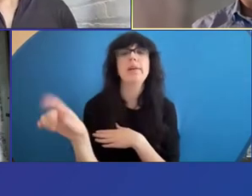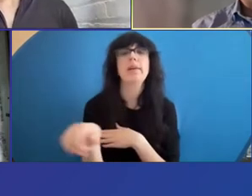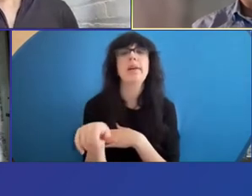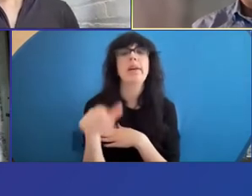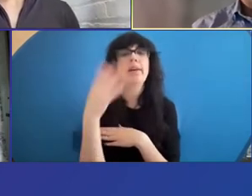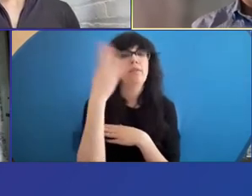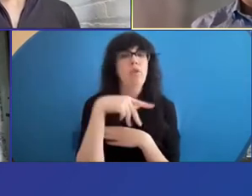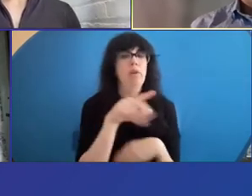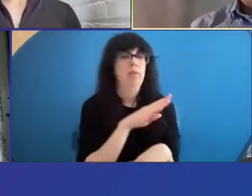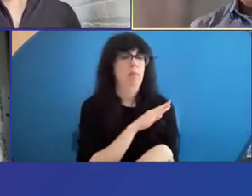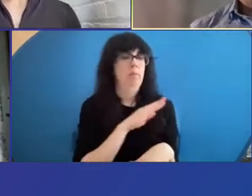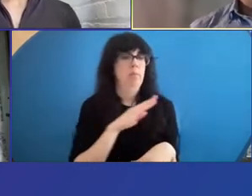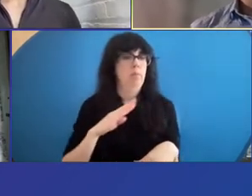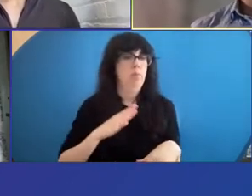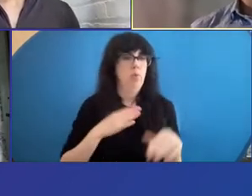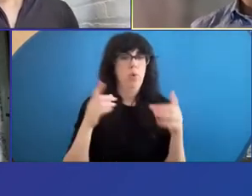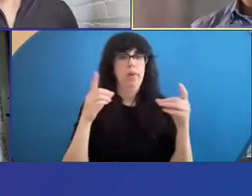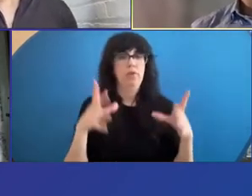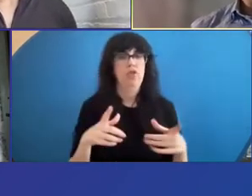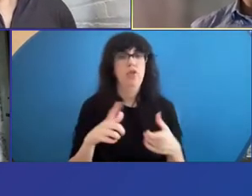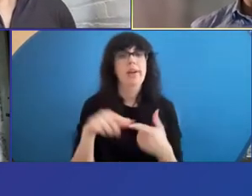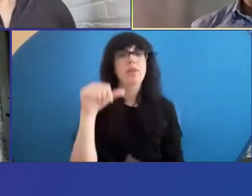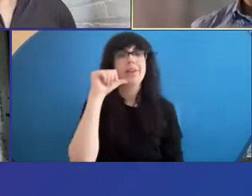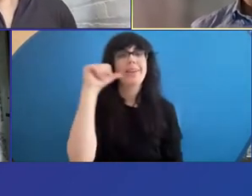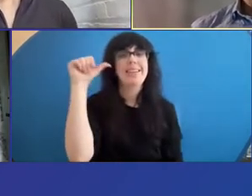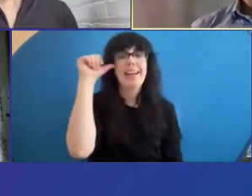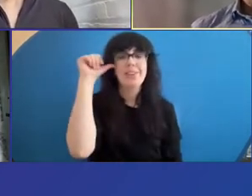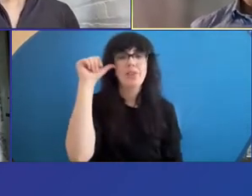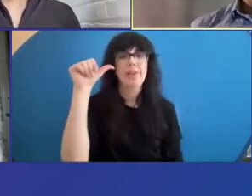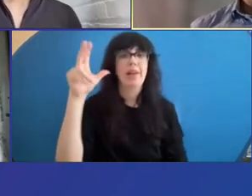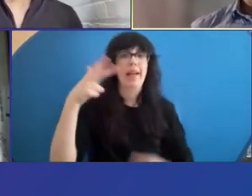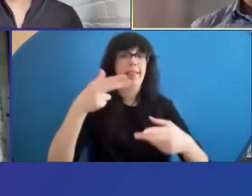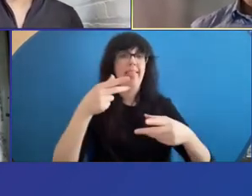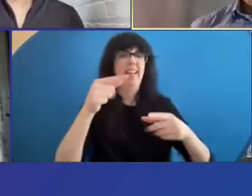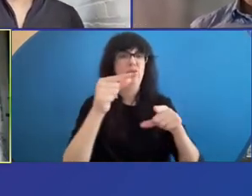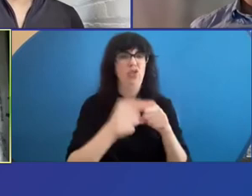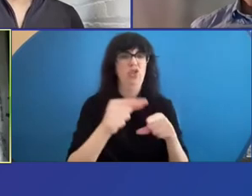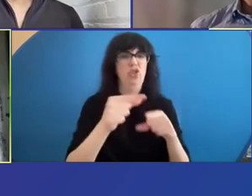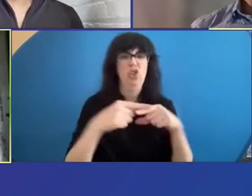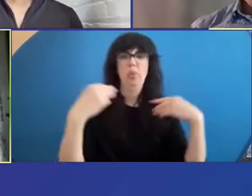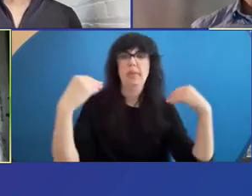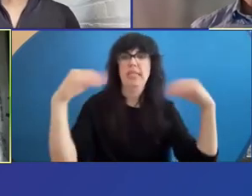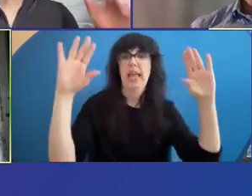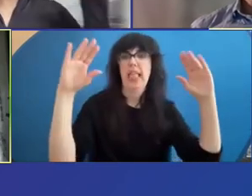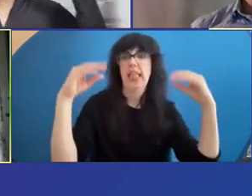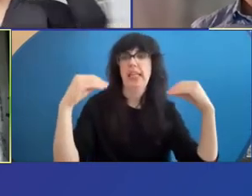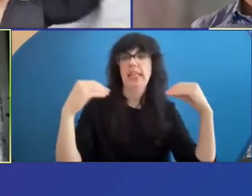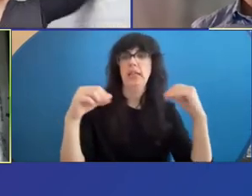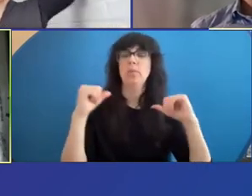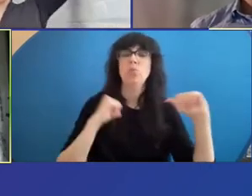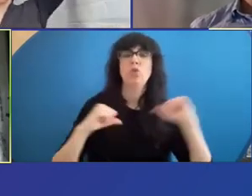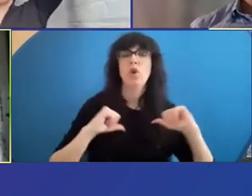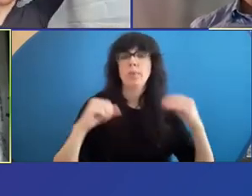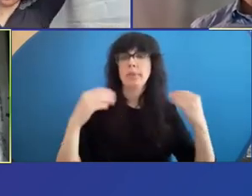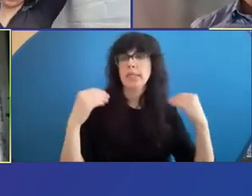directors yesterday, and the term selling, you know, performances